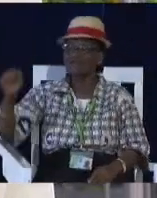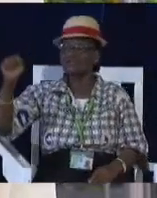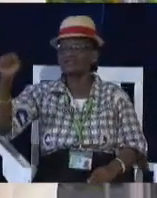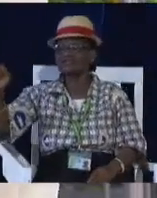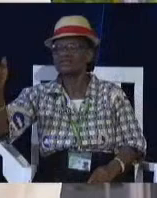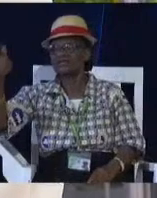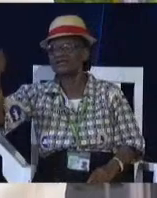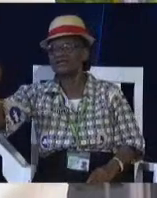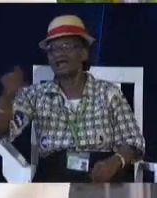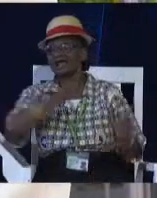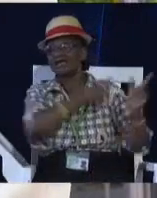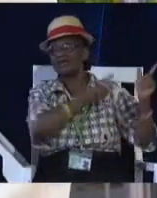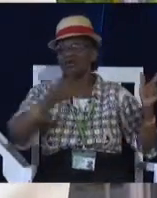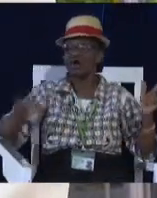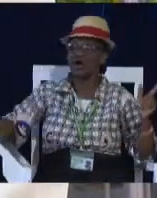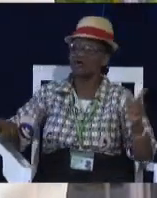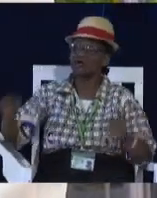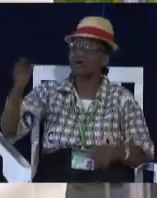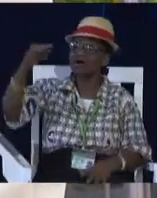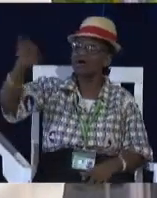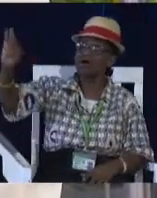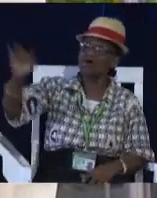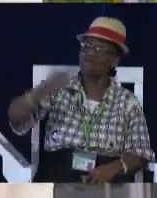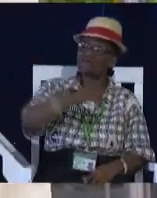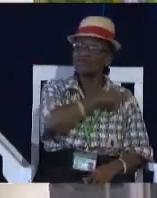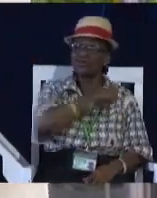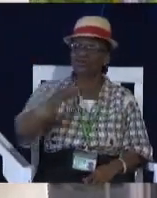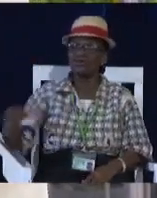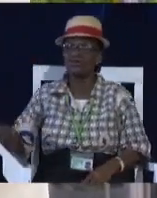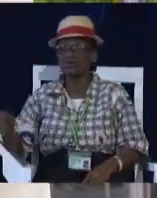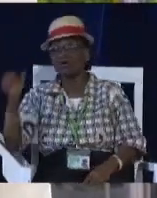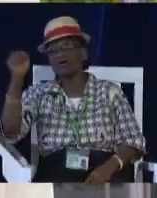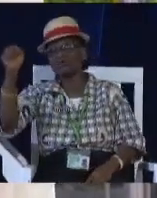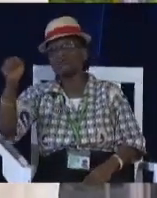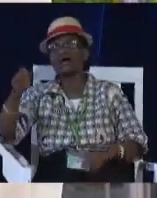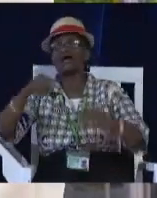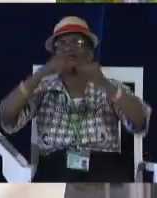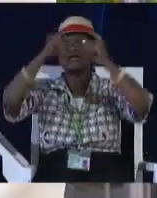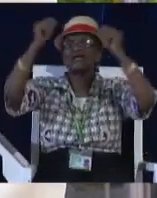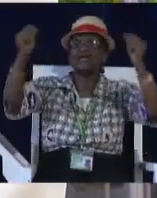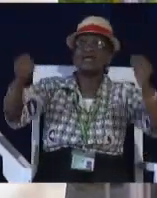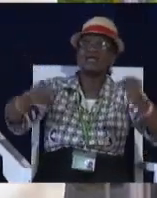the Lord of Lords.